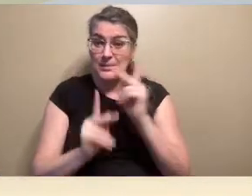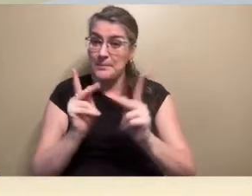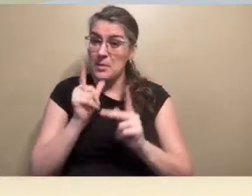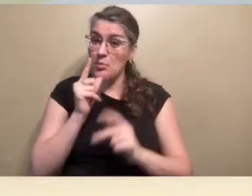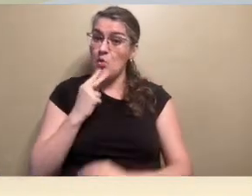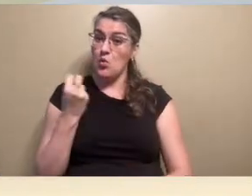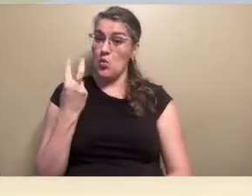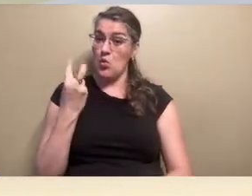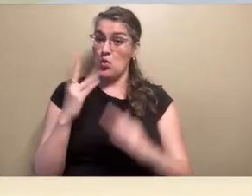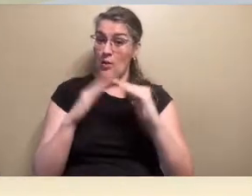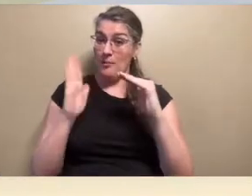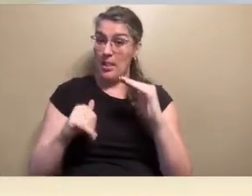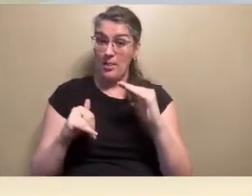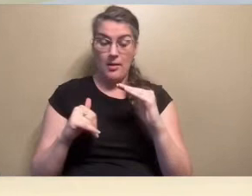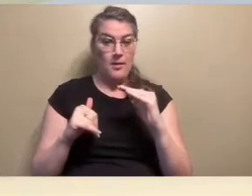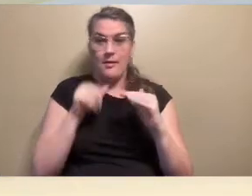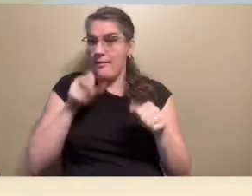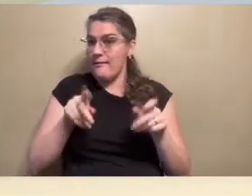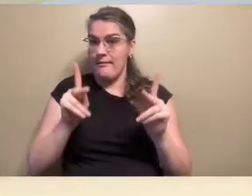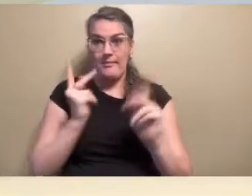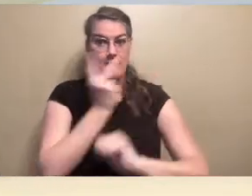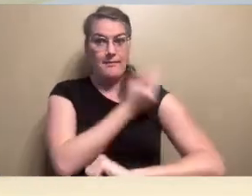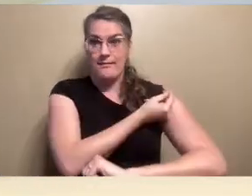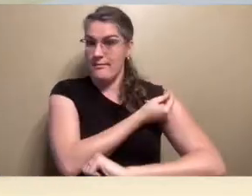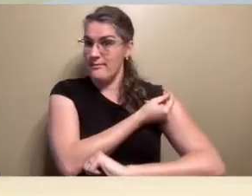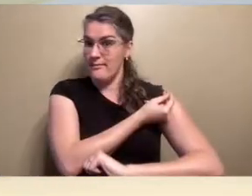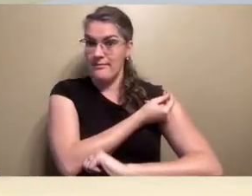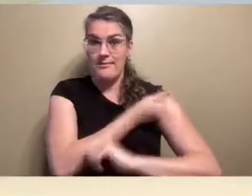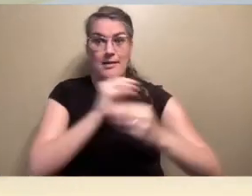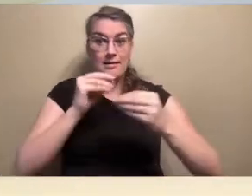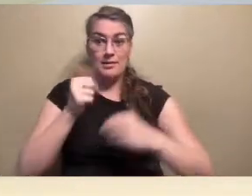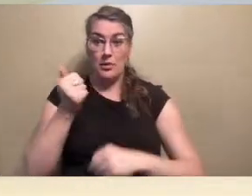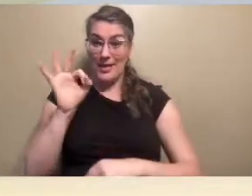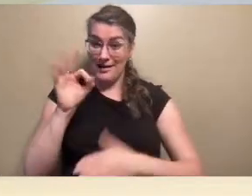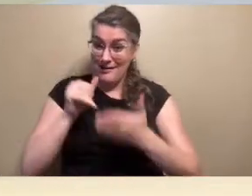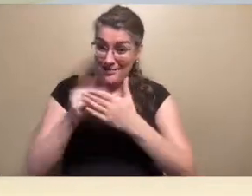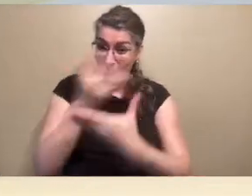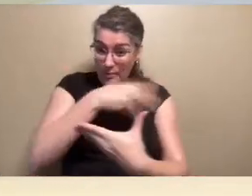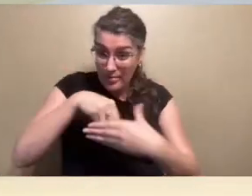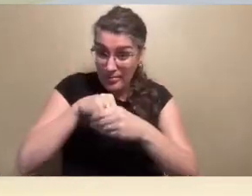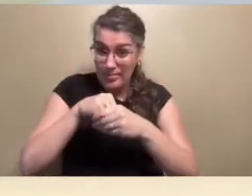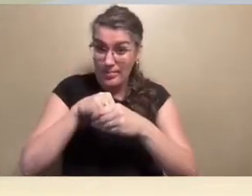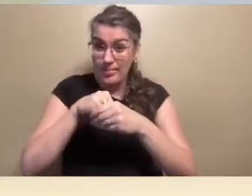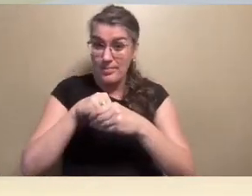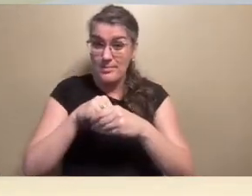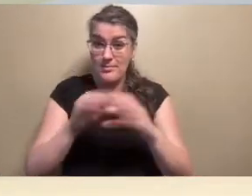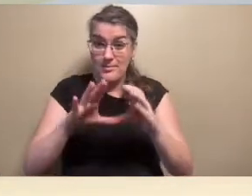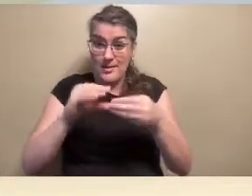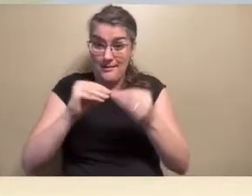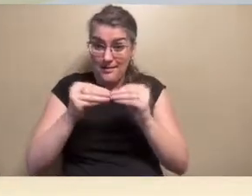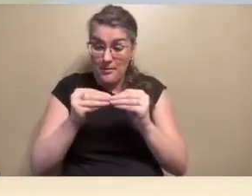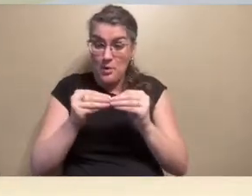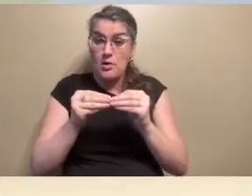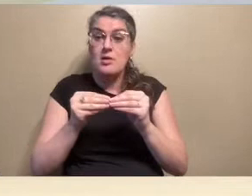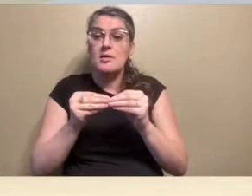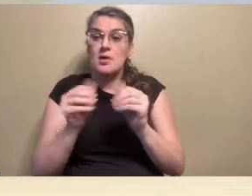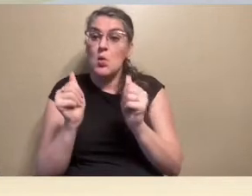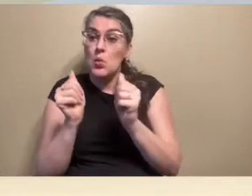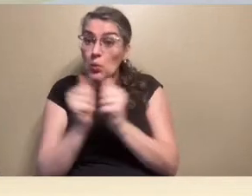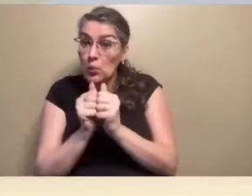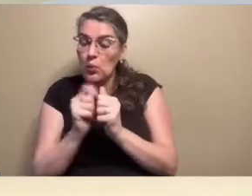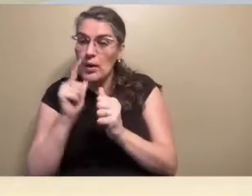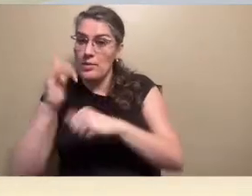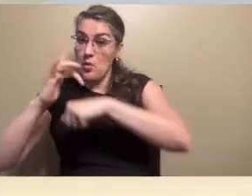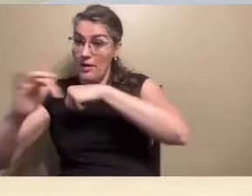to be immunized. And so when you include the youth under age 12 and those who are not fully vaccinated yet in the province, we have a total of